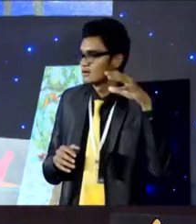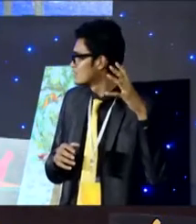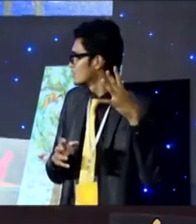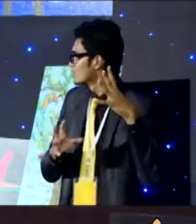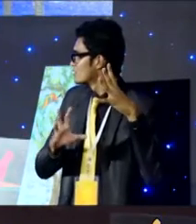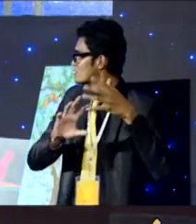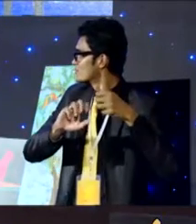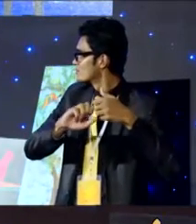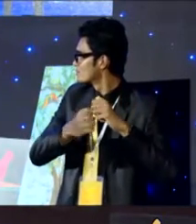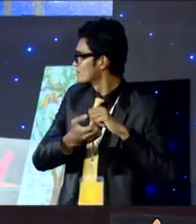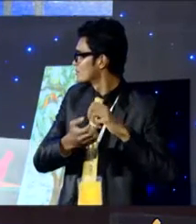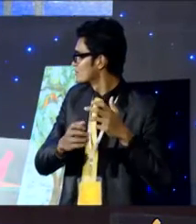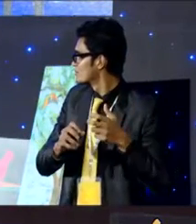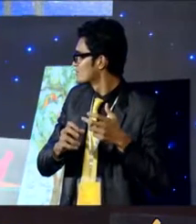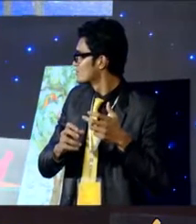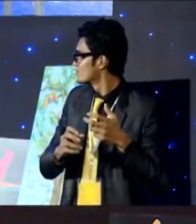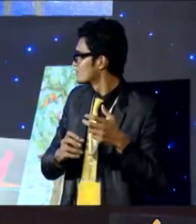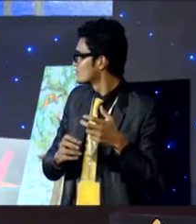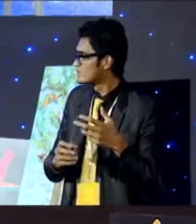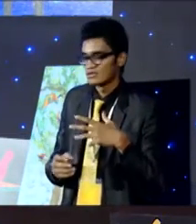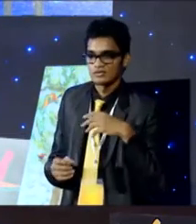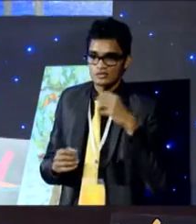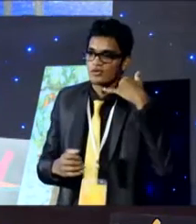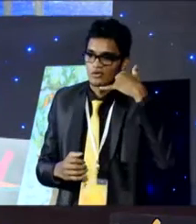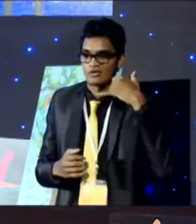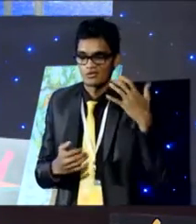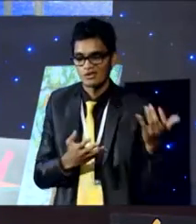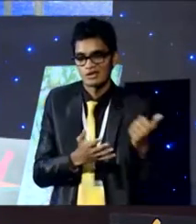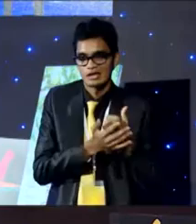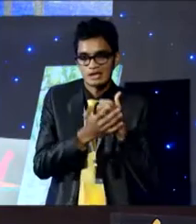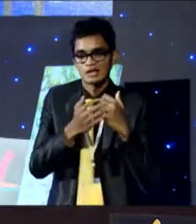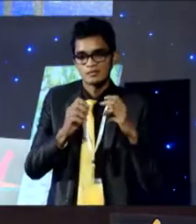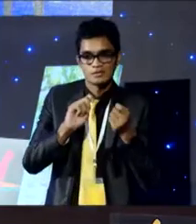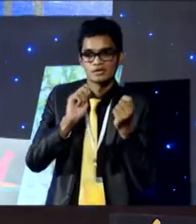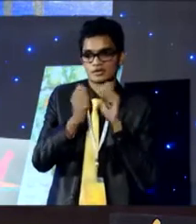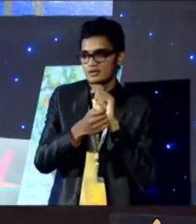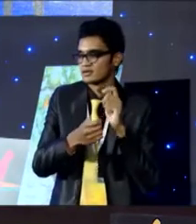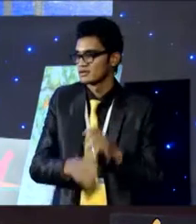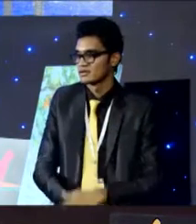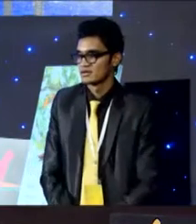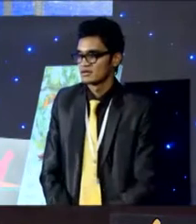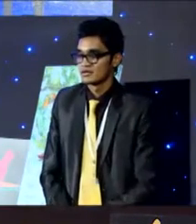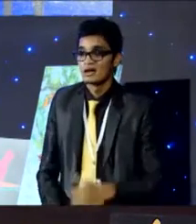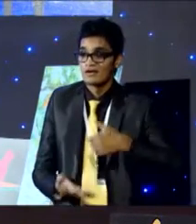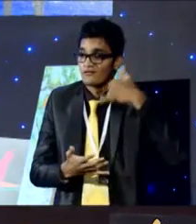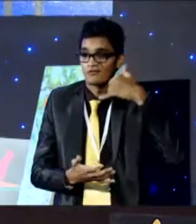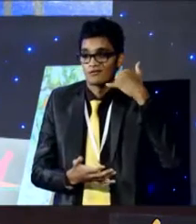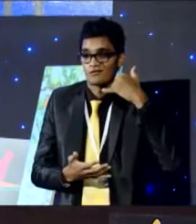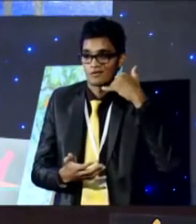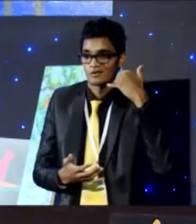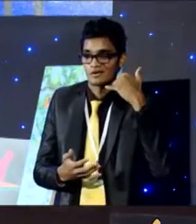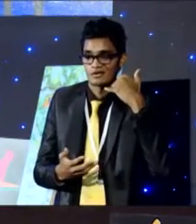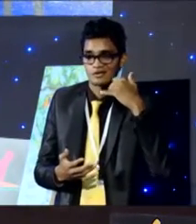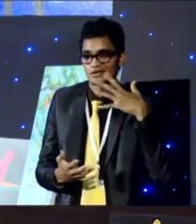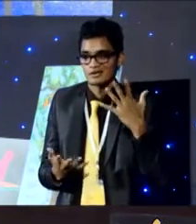calling them frantically so I can come down to the and attend the function here tonight, the landline was not working. I didn't